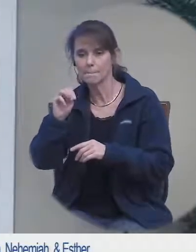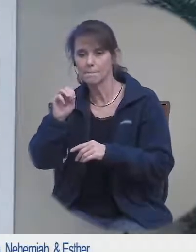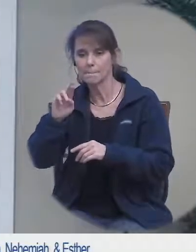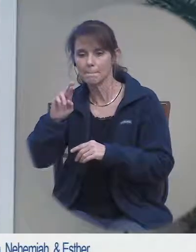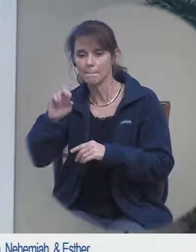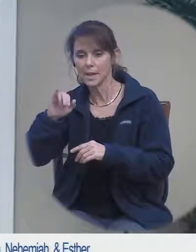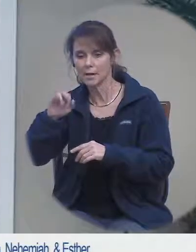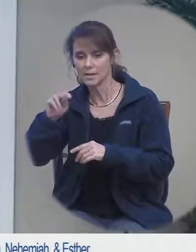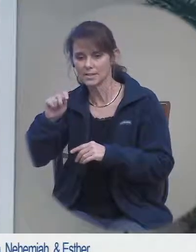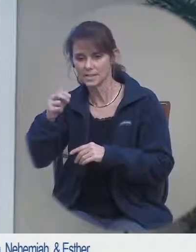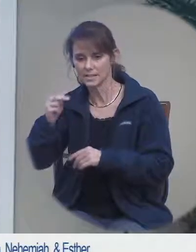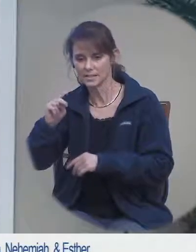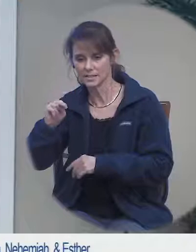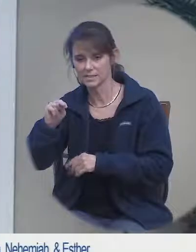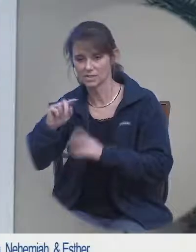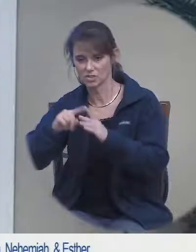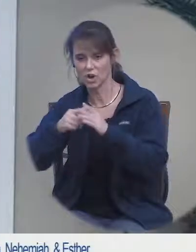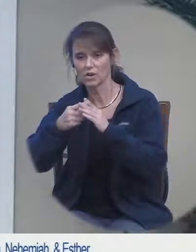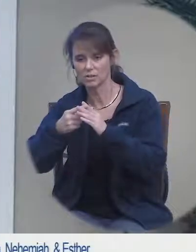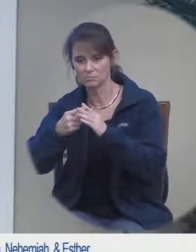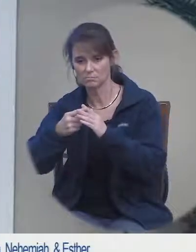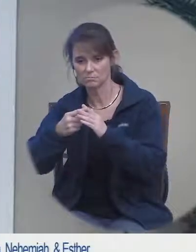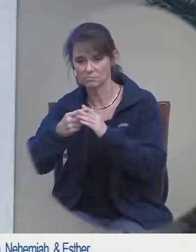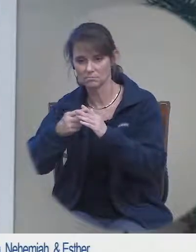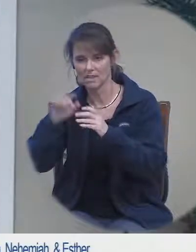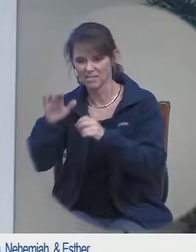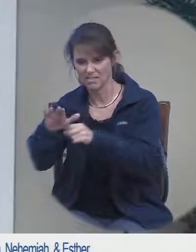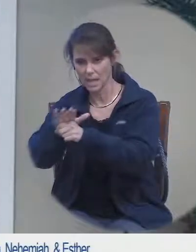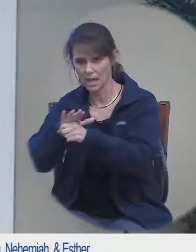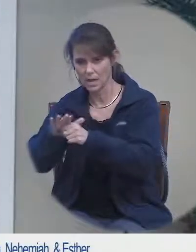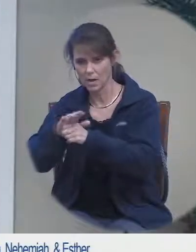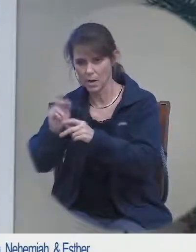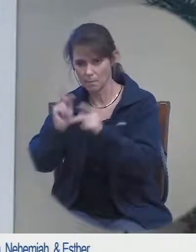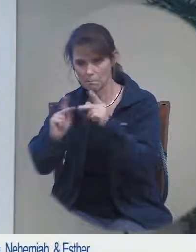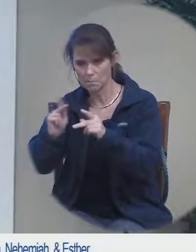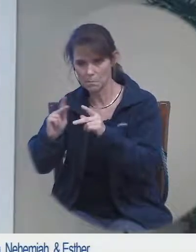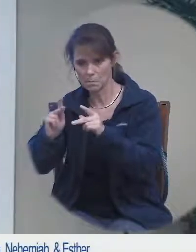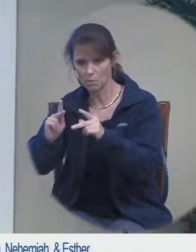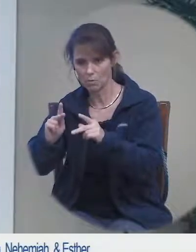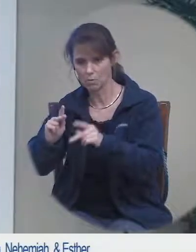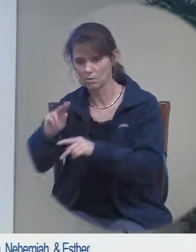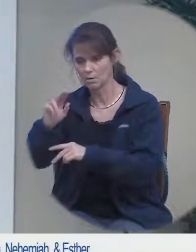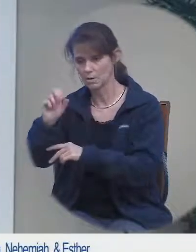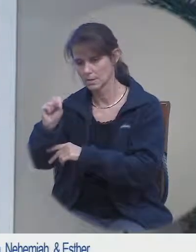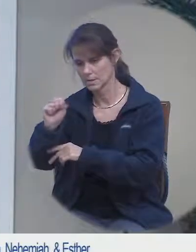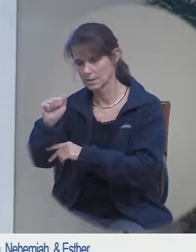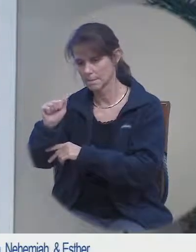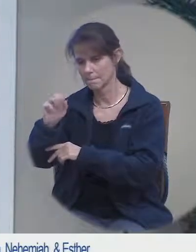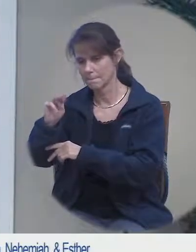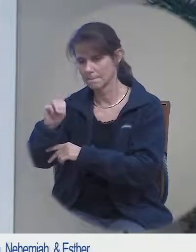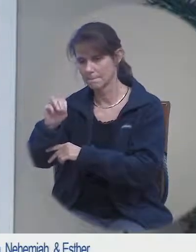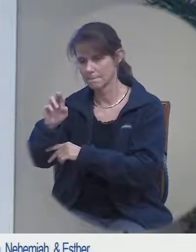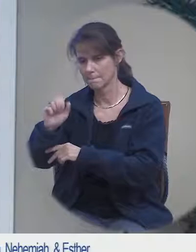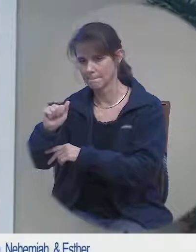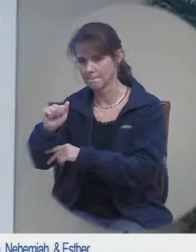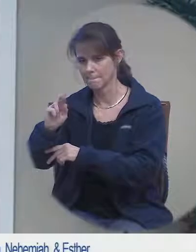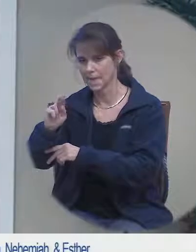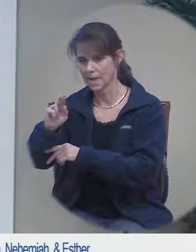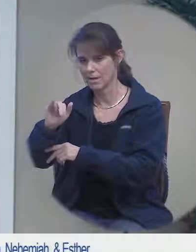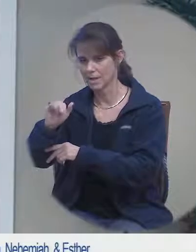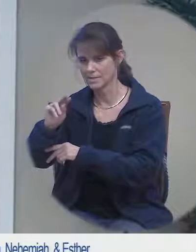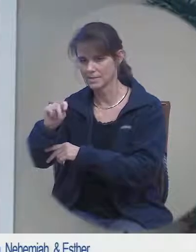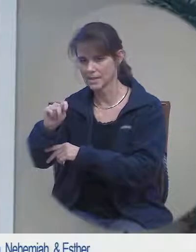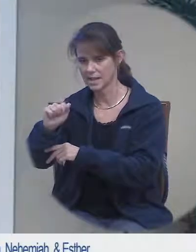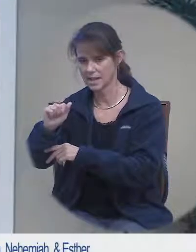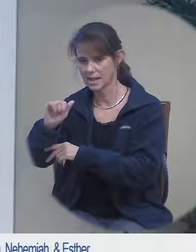for that other than Josephus. There's a lot of different Sanballats, a lot of different people. But the story goes is that